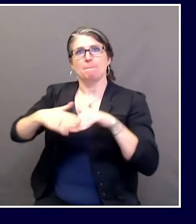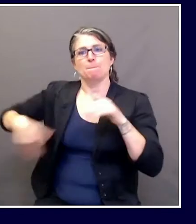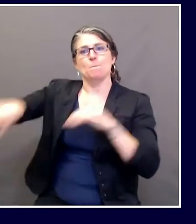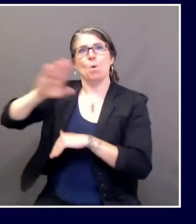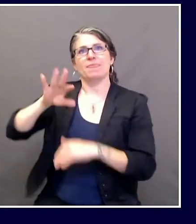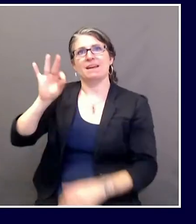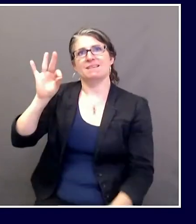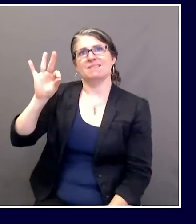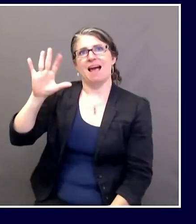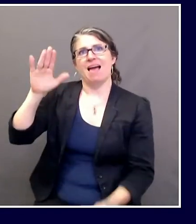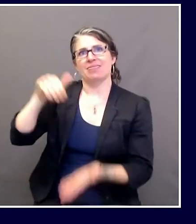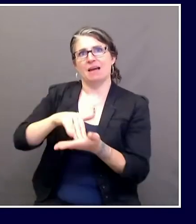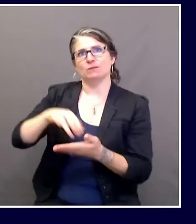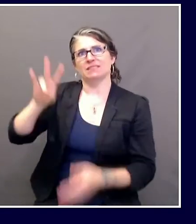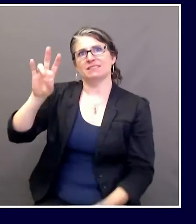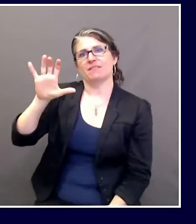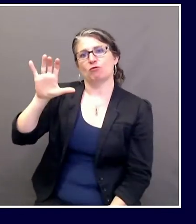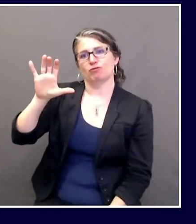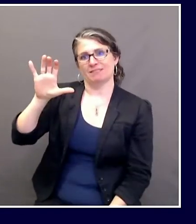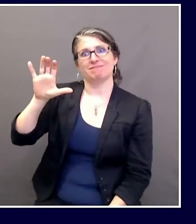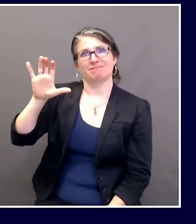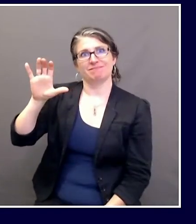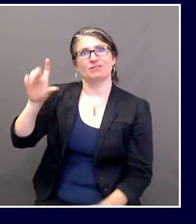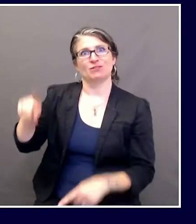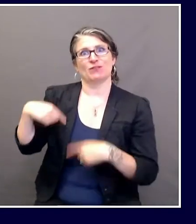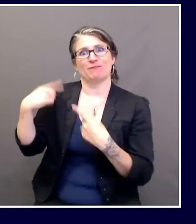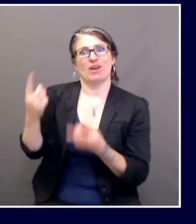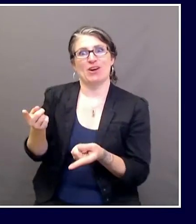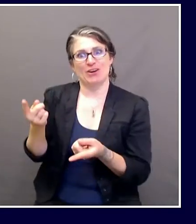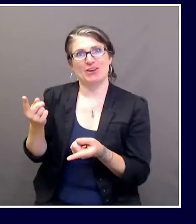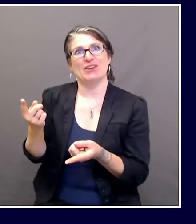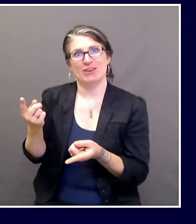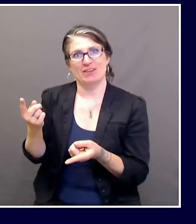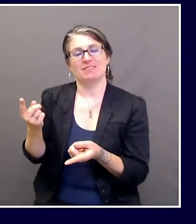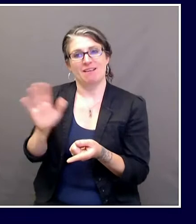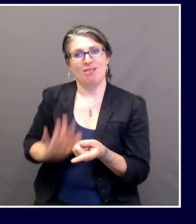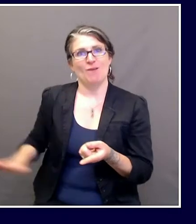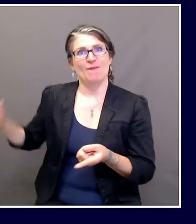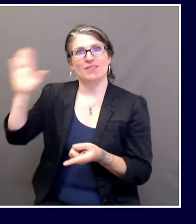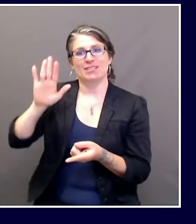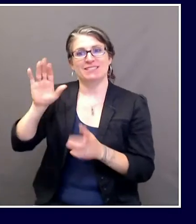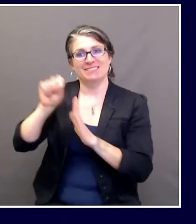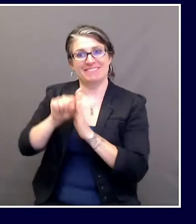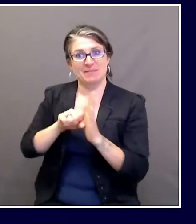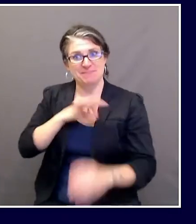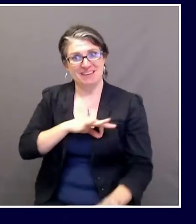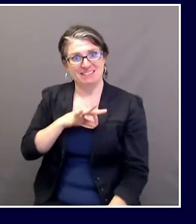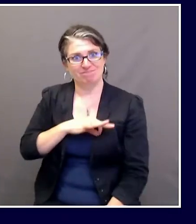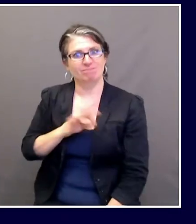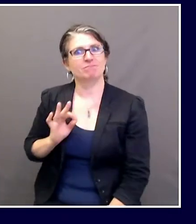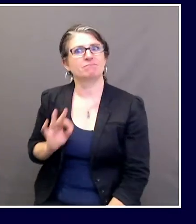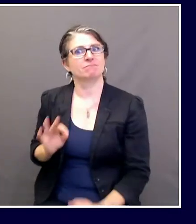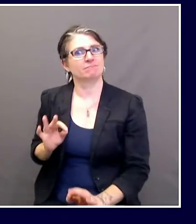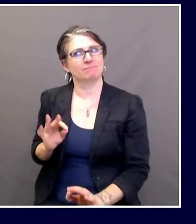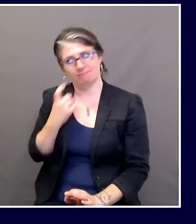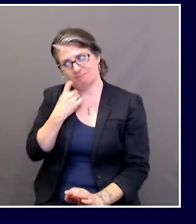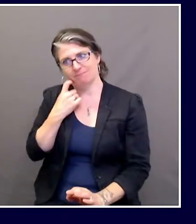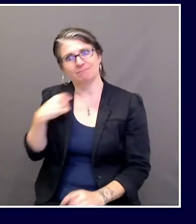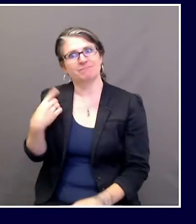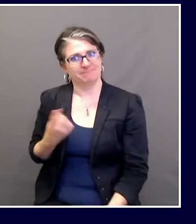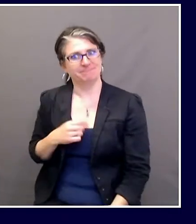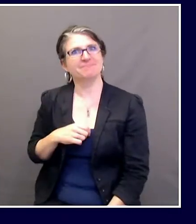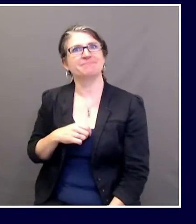9,700 doses of COVID-19 vaccine to Mainers across the state. Right now, the MVU is